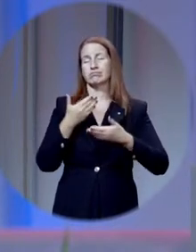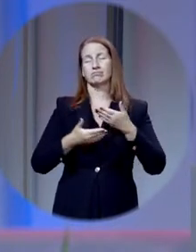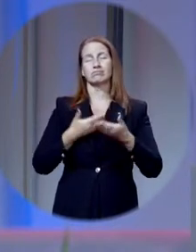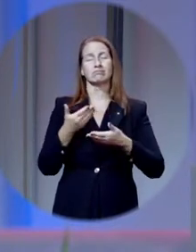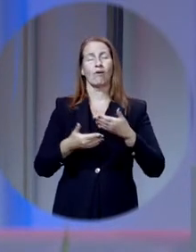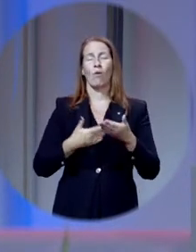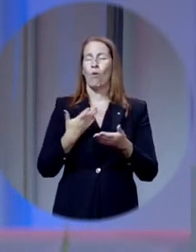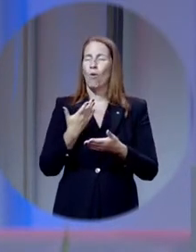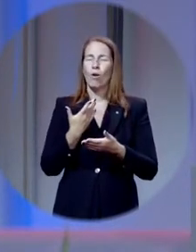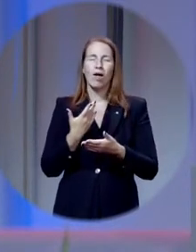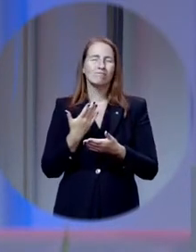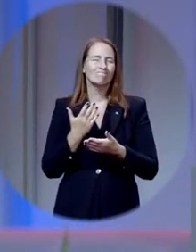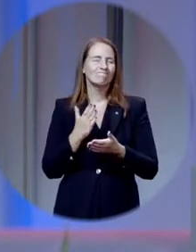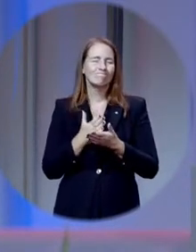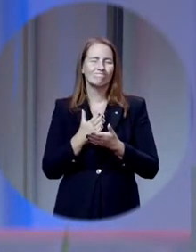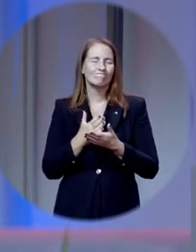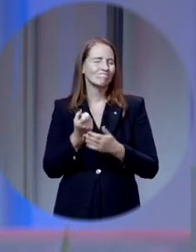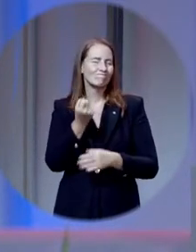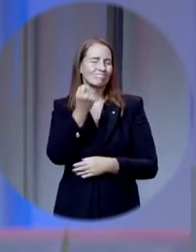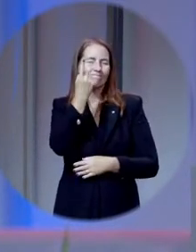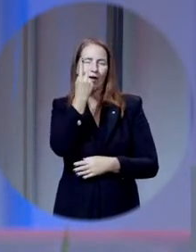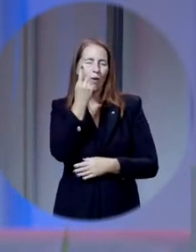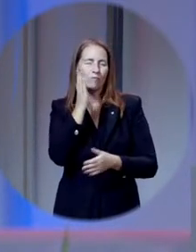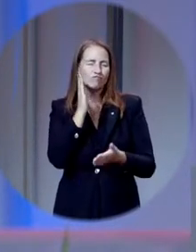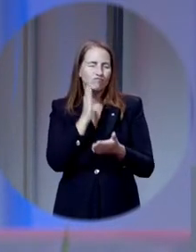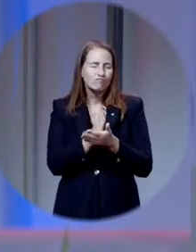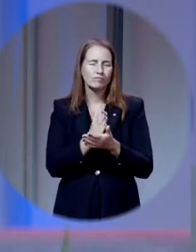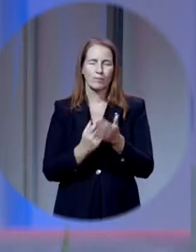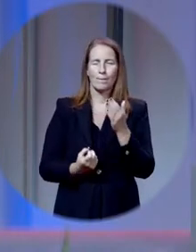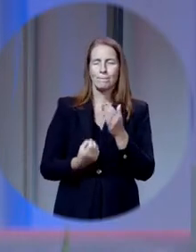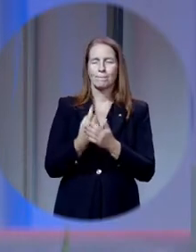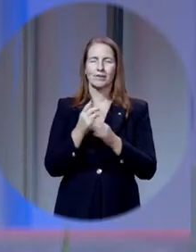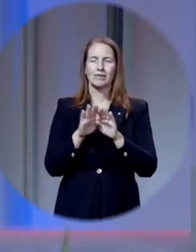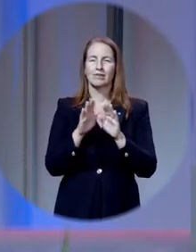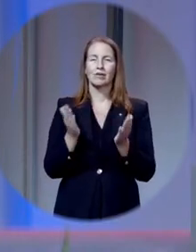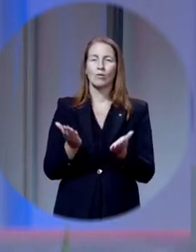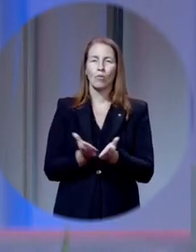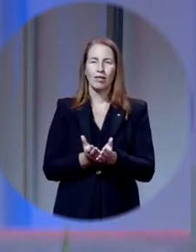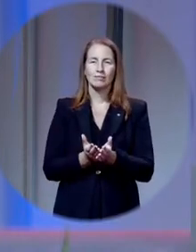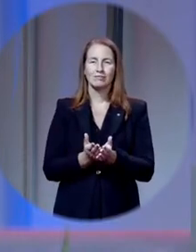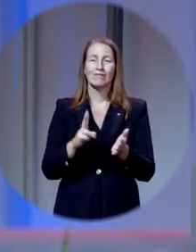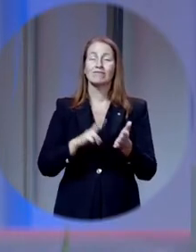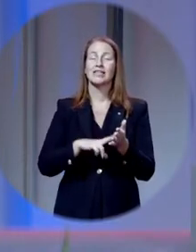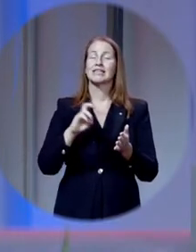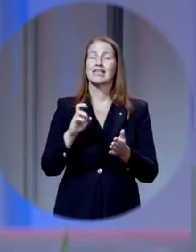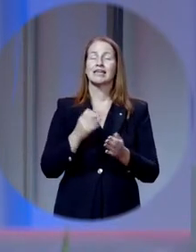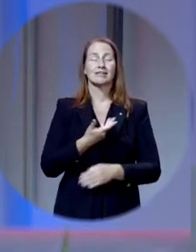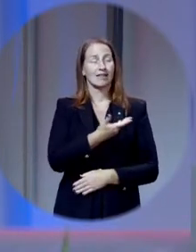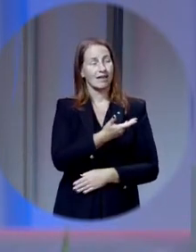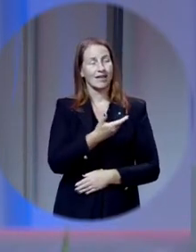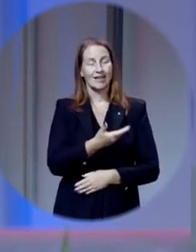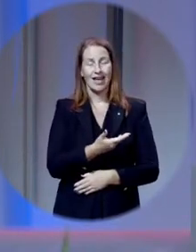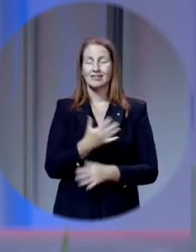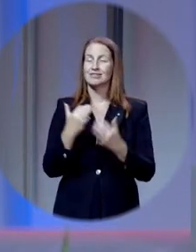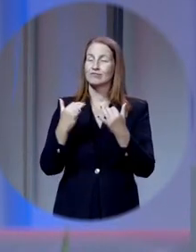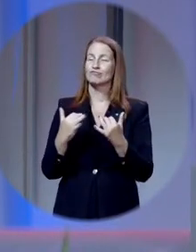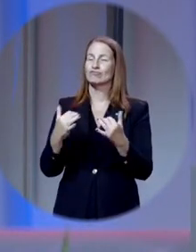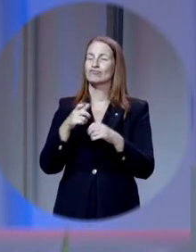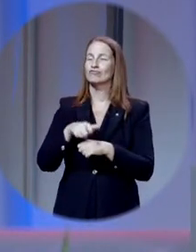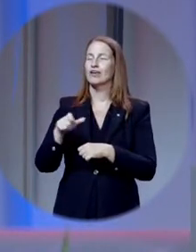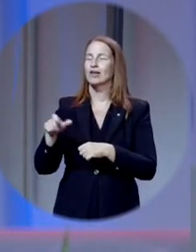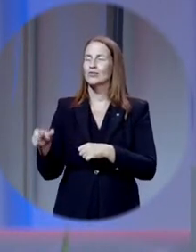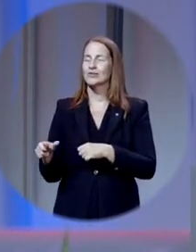what's really happening anywhere in the world." Vice Chancellor, distinguished guests, graduates